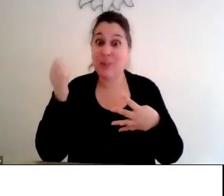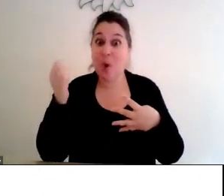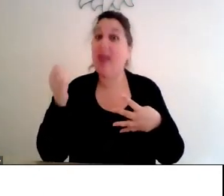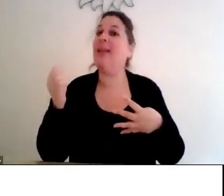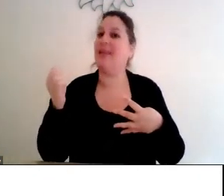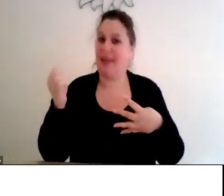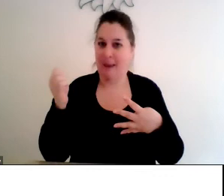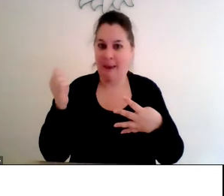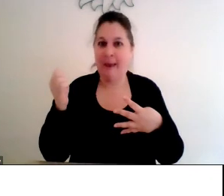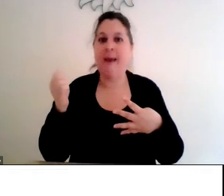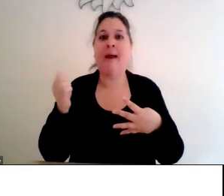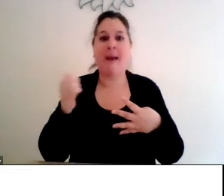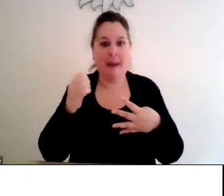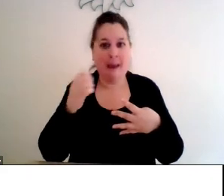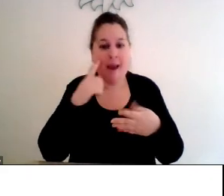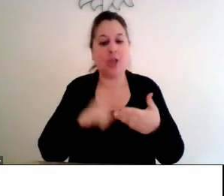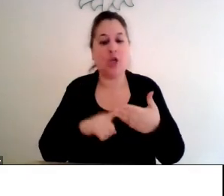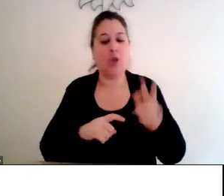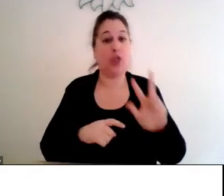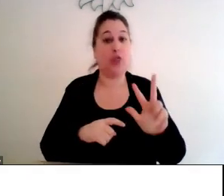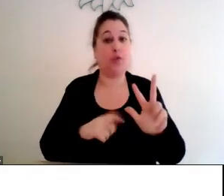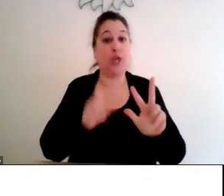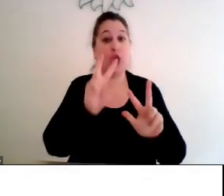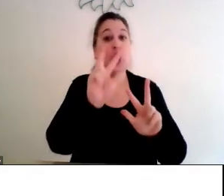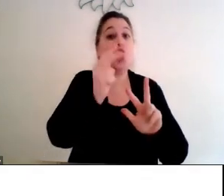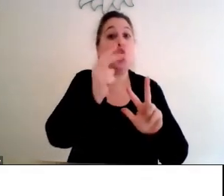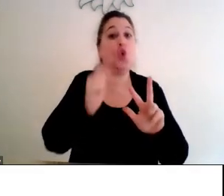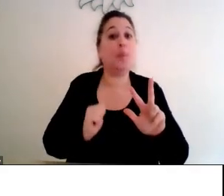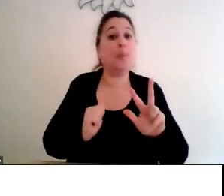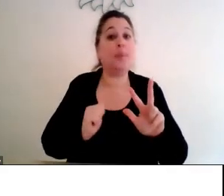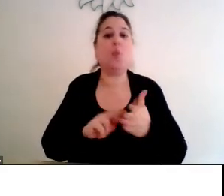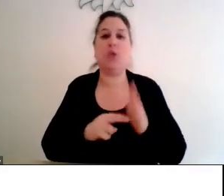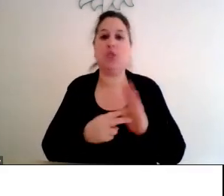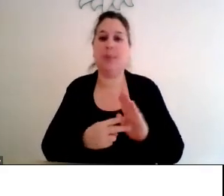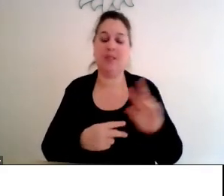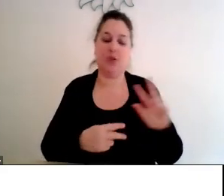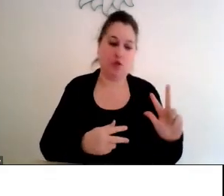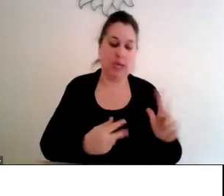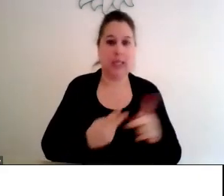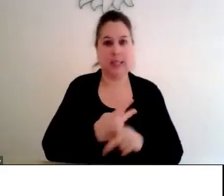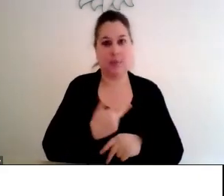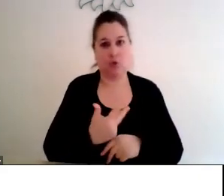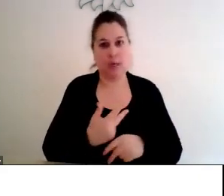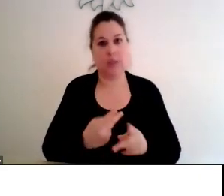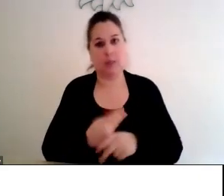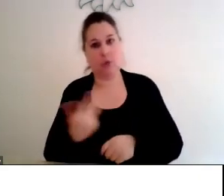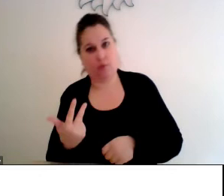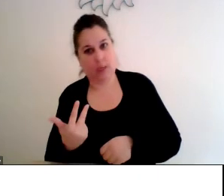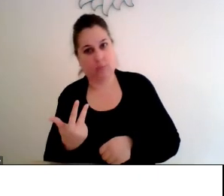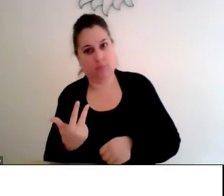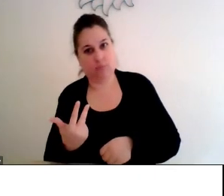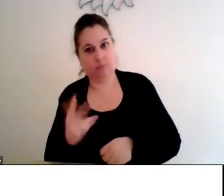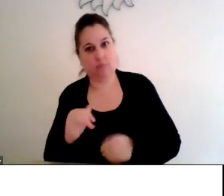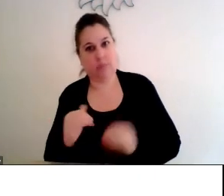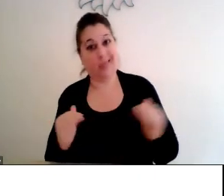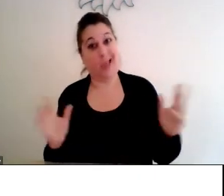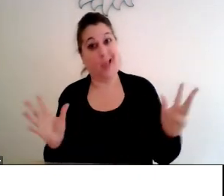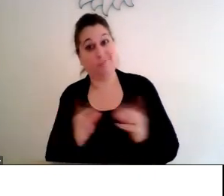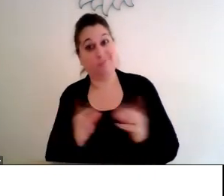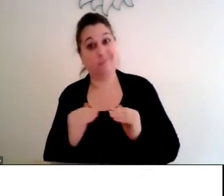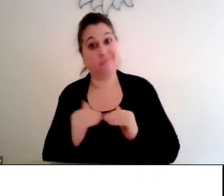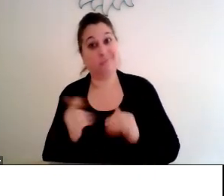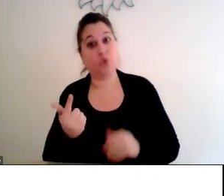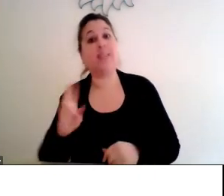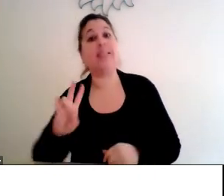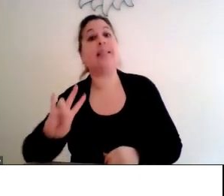That makes, let's see, 3 cubed means 3 times 3 times 3. So that makes 27. So